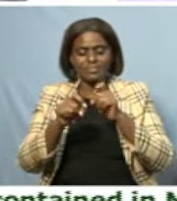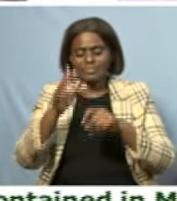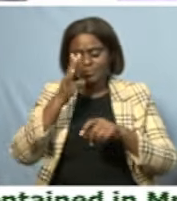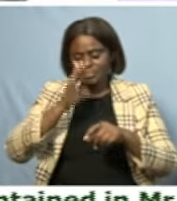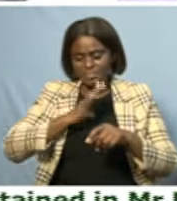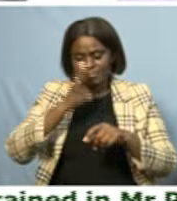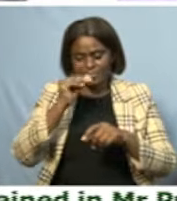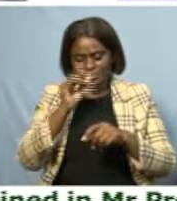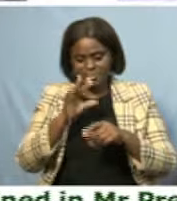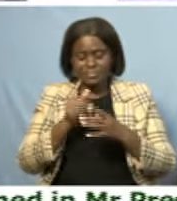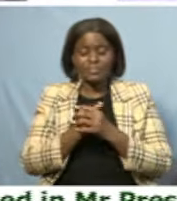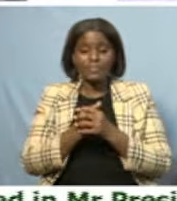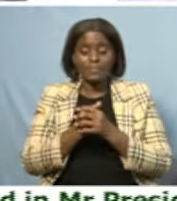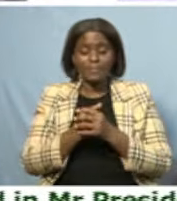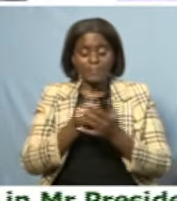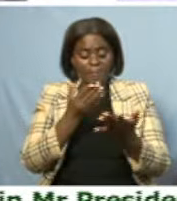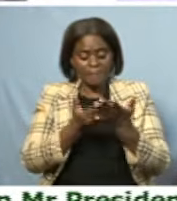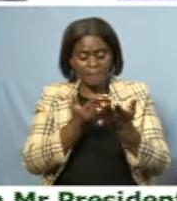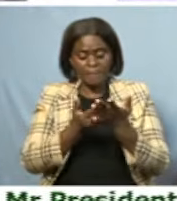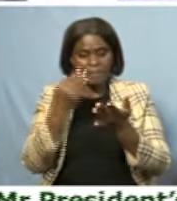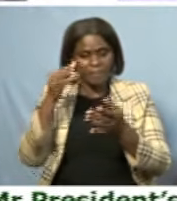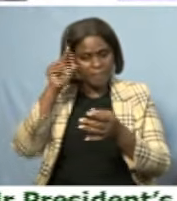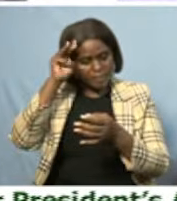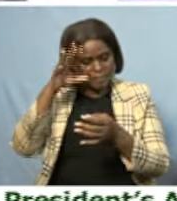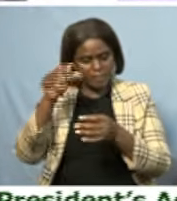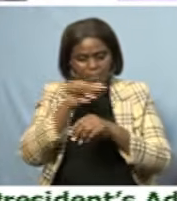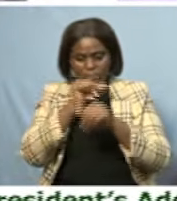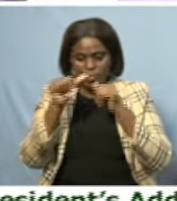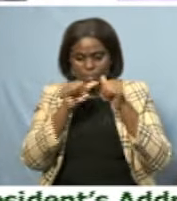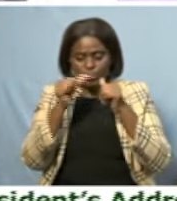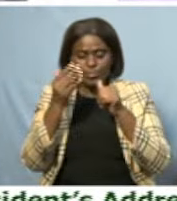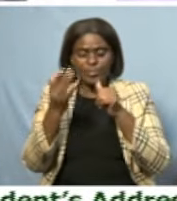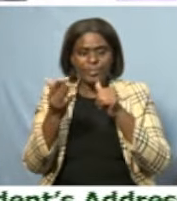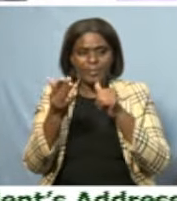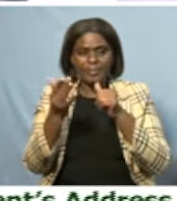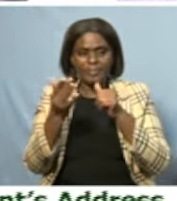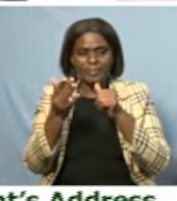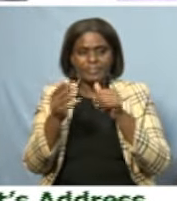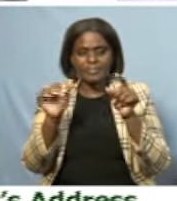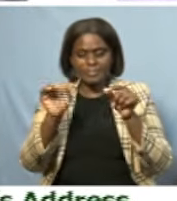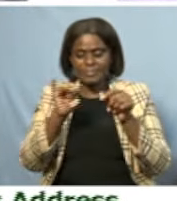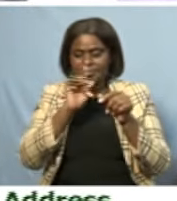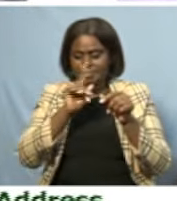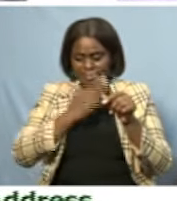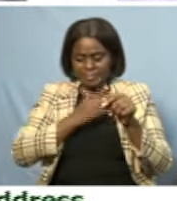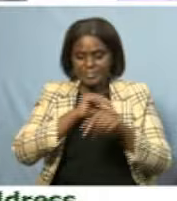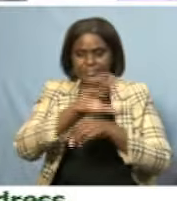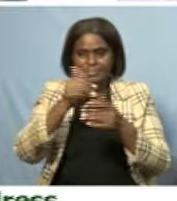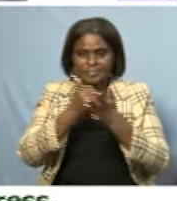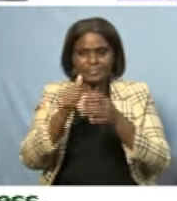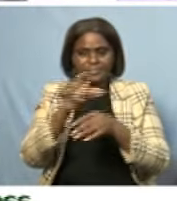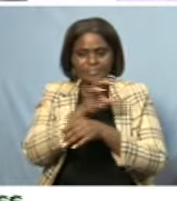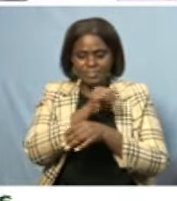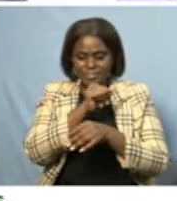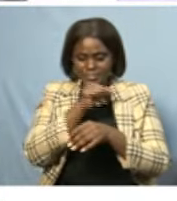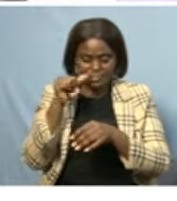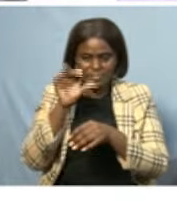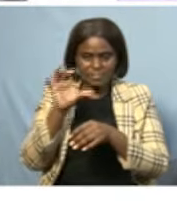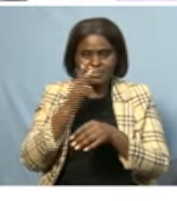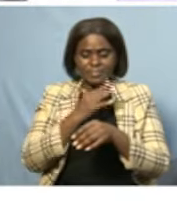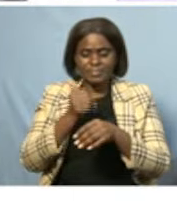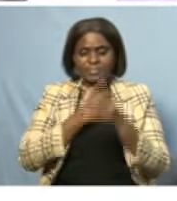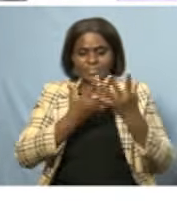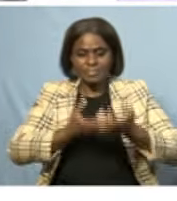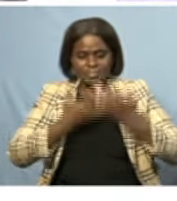Madam Speaker, on behalf of the Ministry of Agriculture, and indeed the entire agriculture sector, I wish